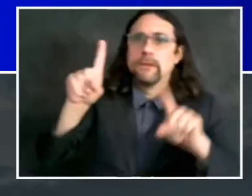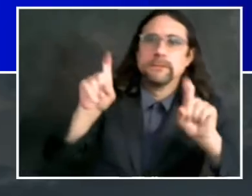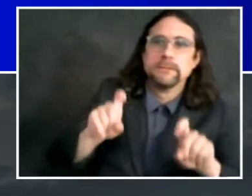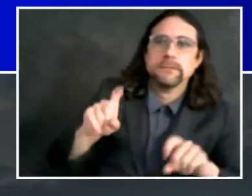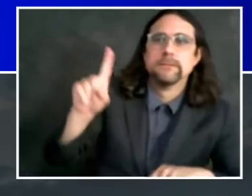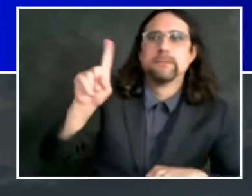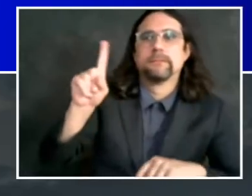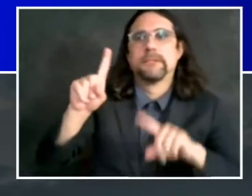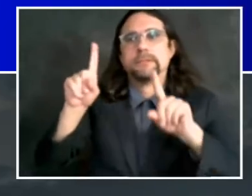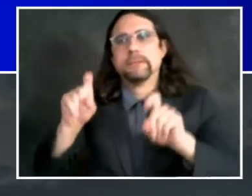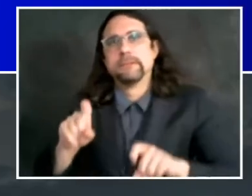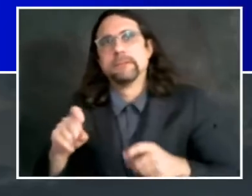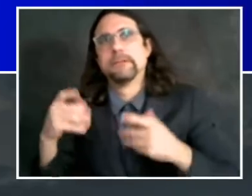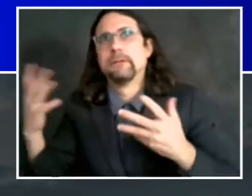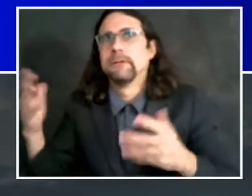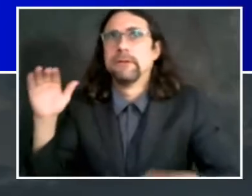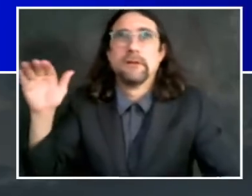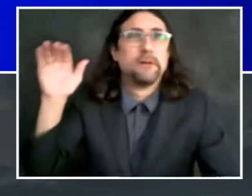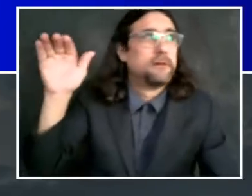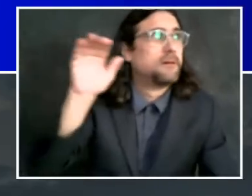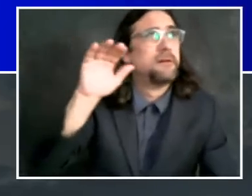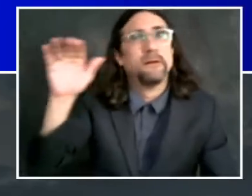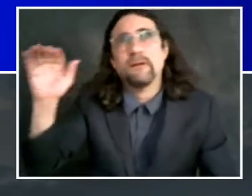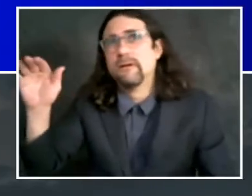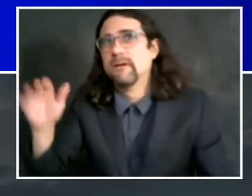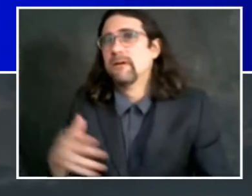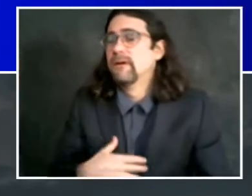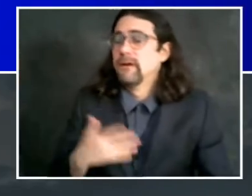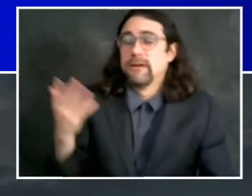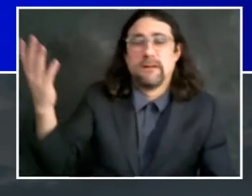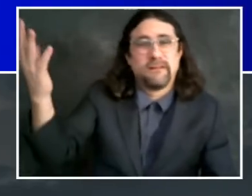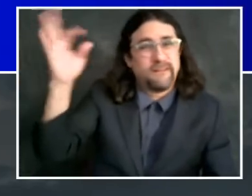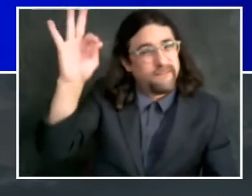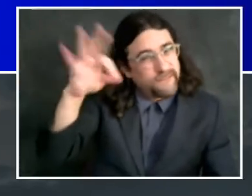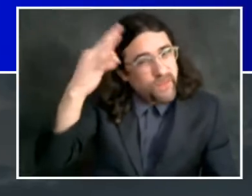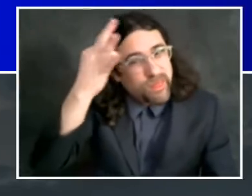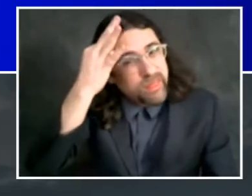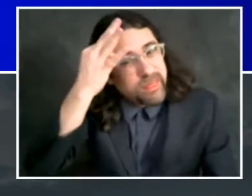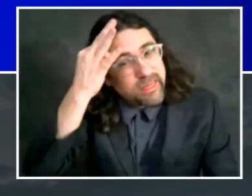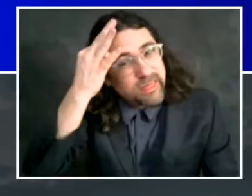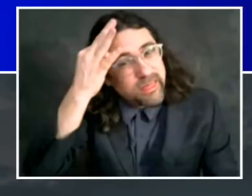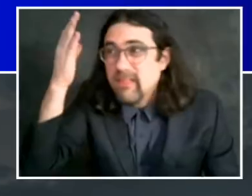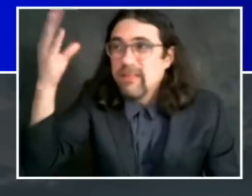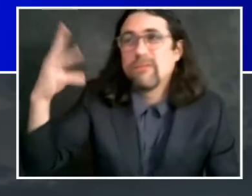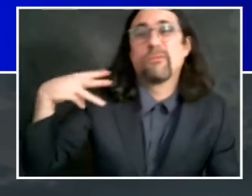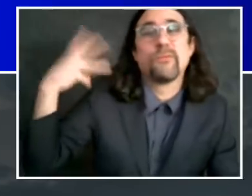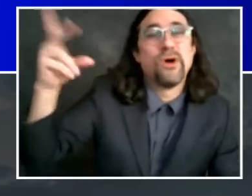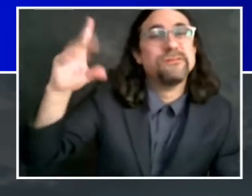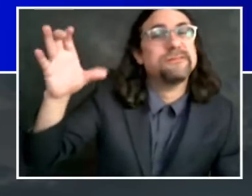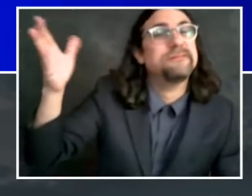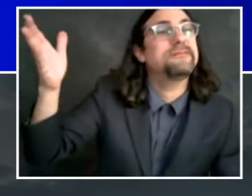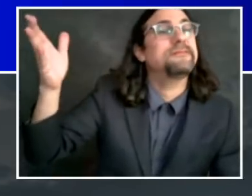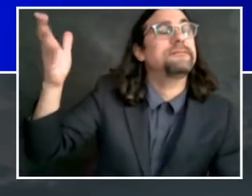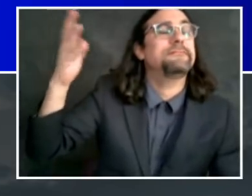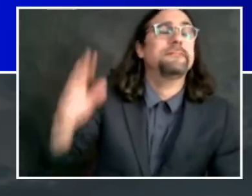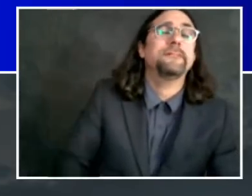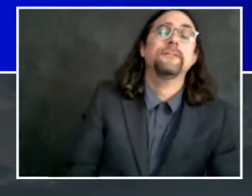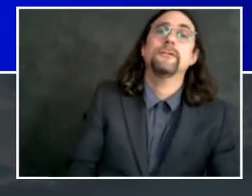of the federal government, the absence of the federal government as the driving force throughout this whole process when it comes to testing.